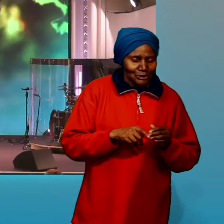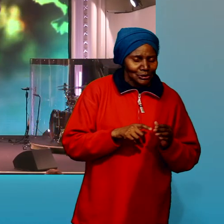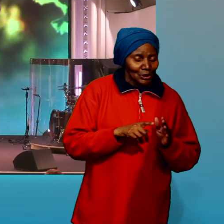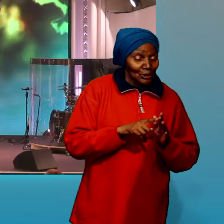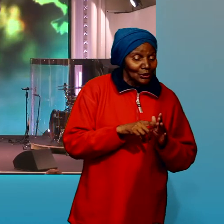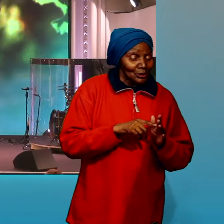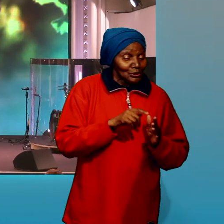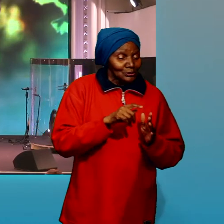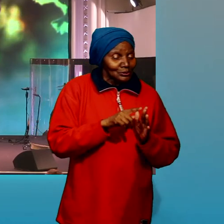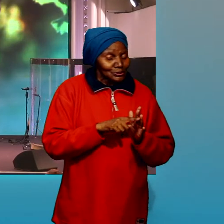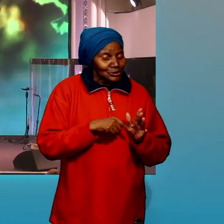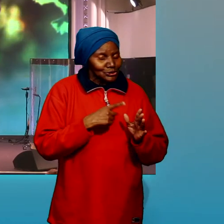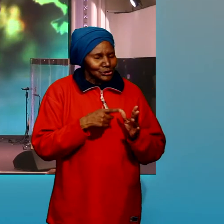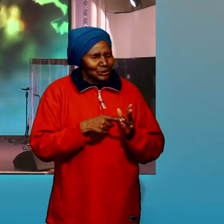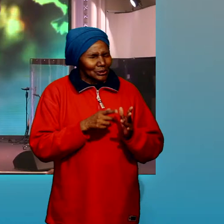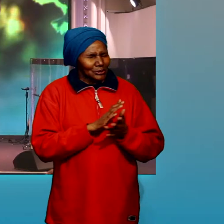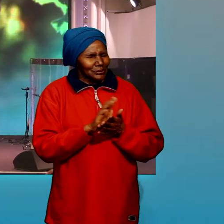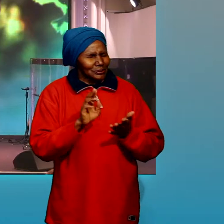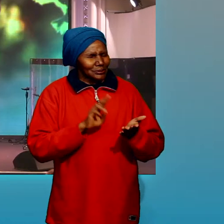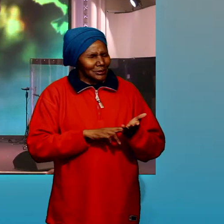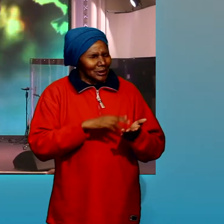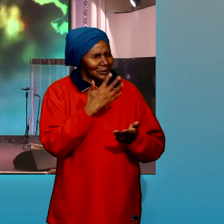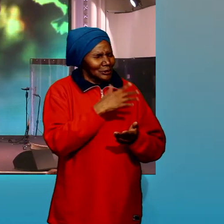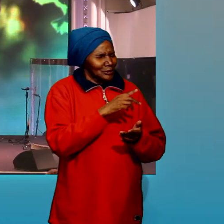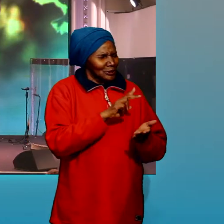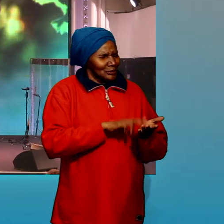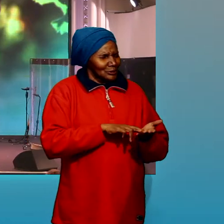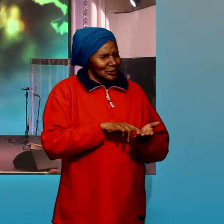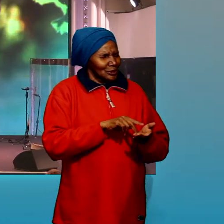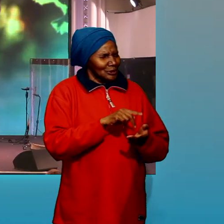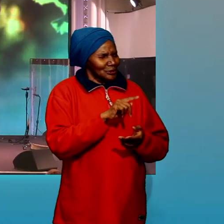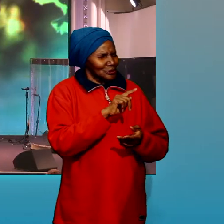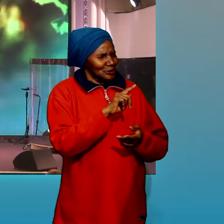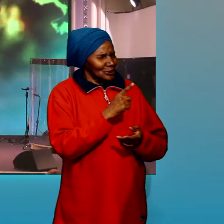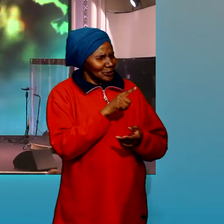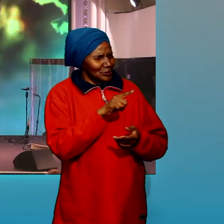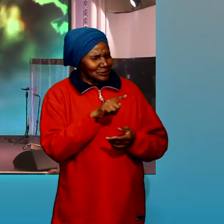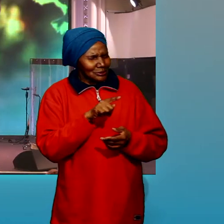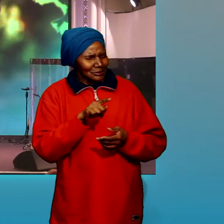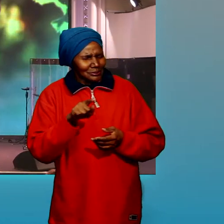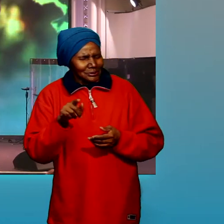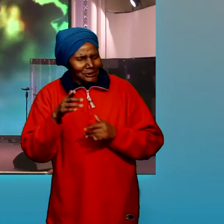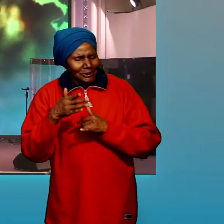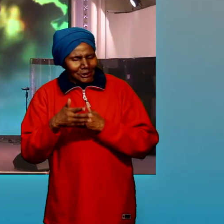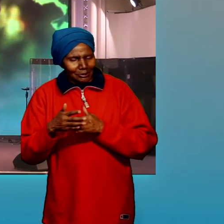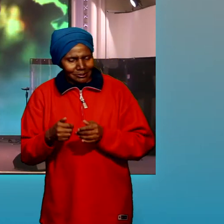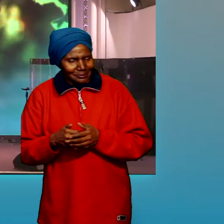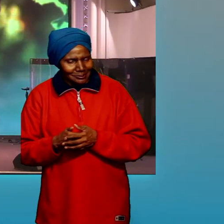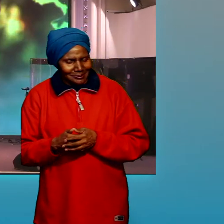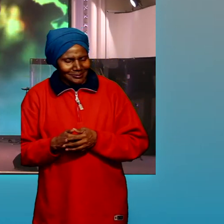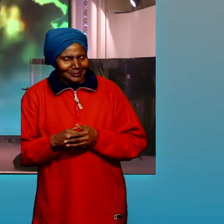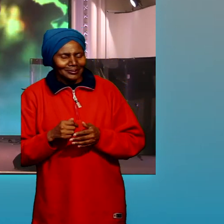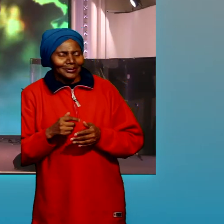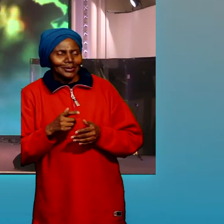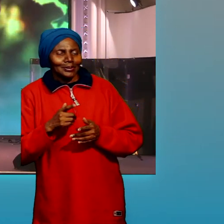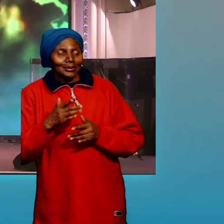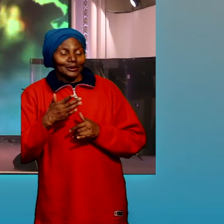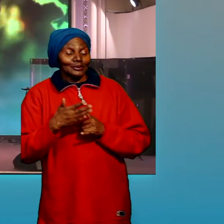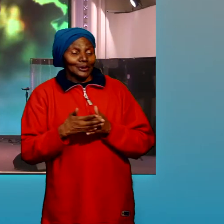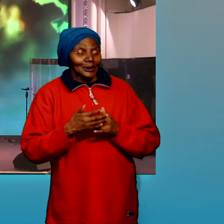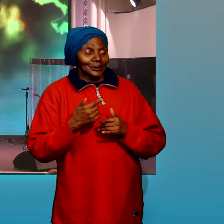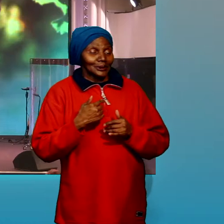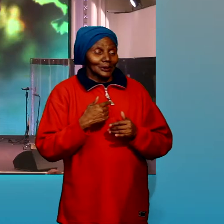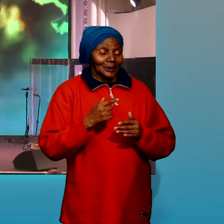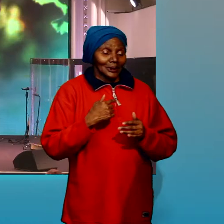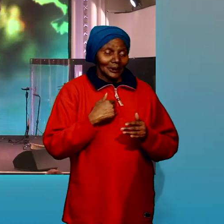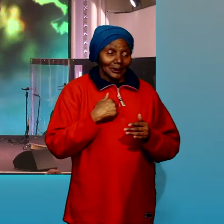11. And we arrive at this point in the final I am of Jesus. And all of